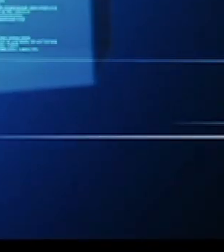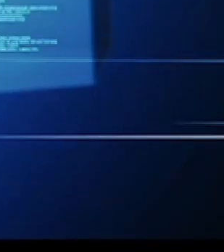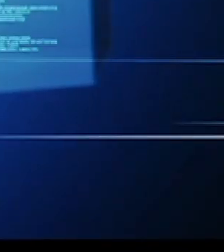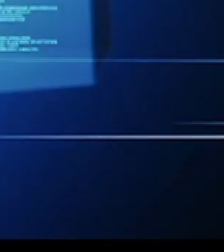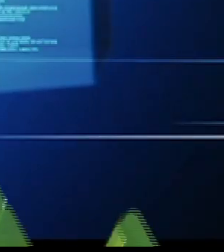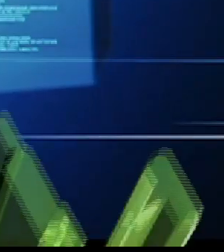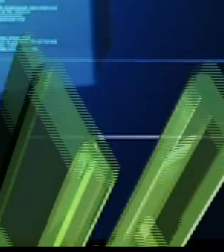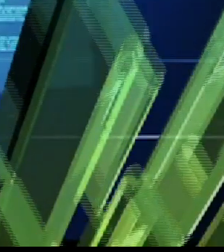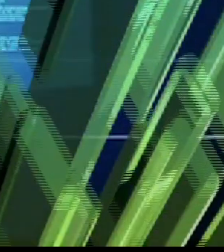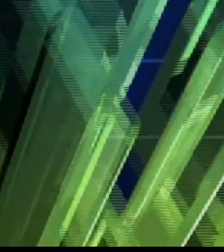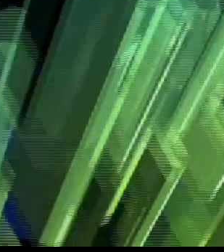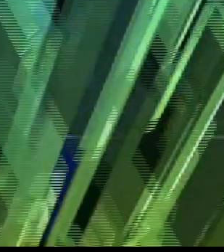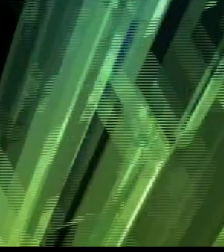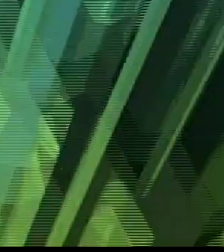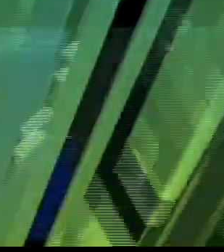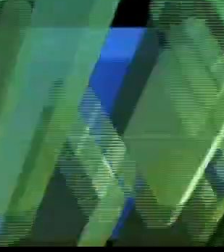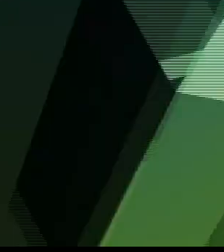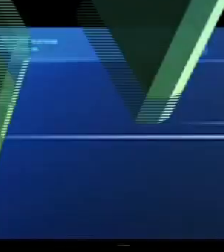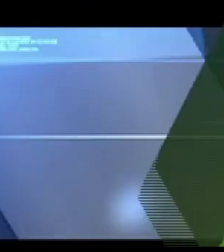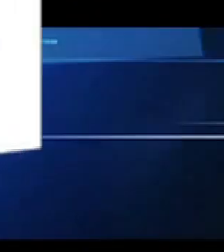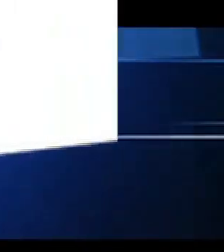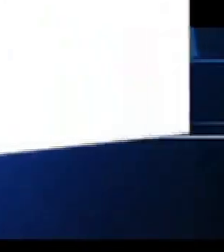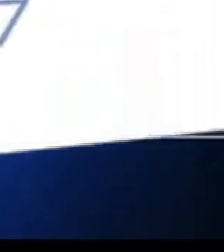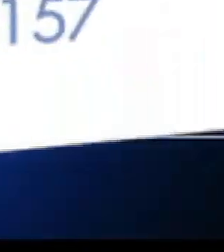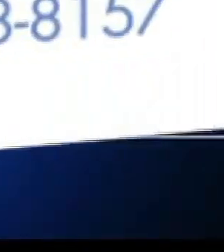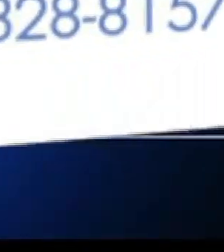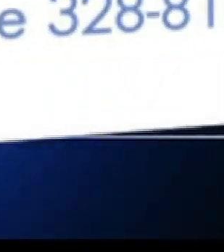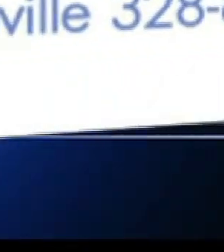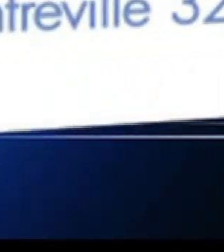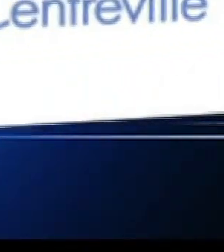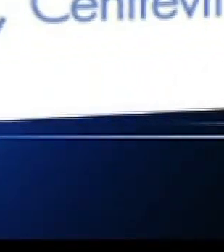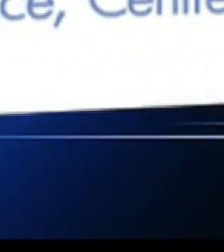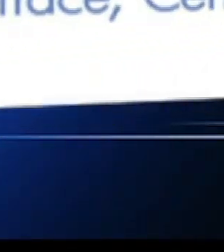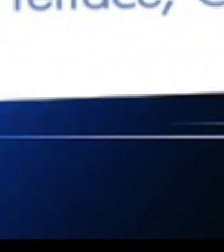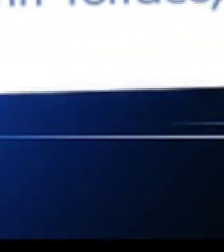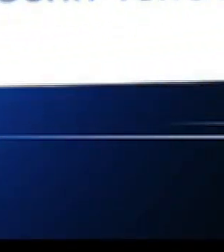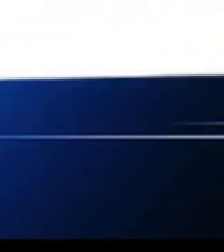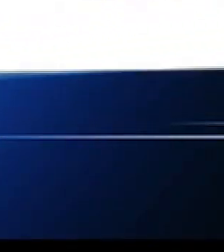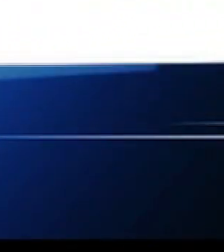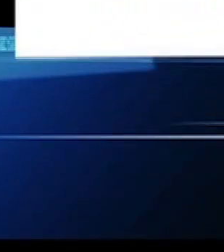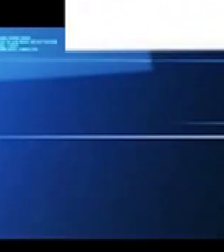This is ZNS Total Sports, brought to you by Fourth Terrace Diagnostic Center.